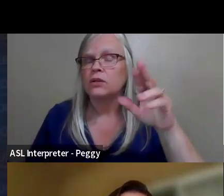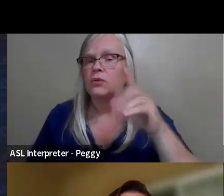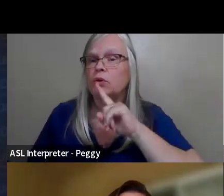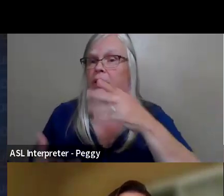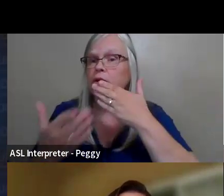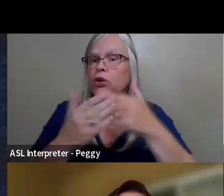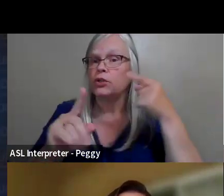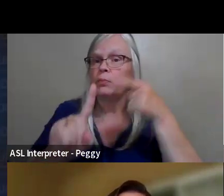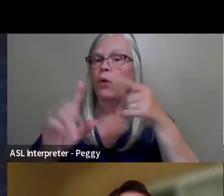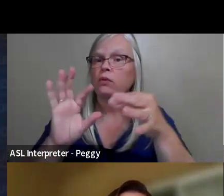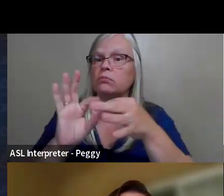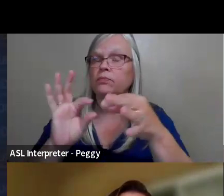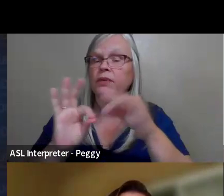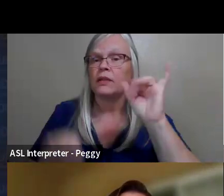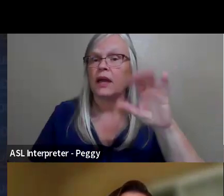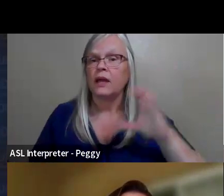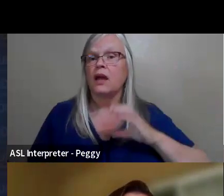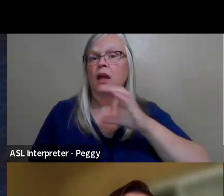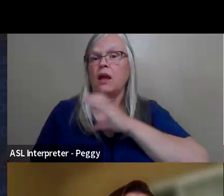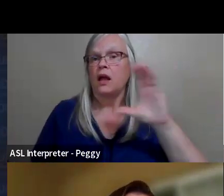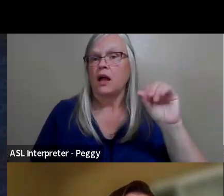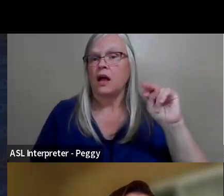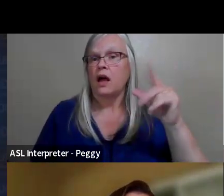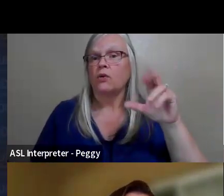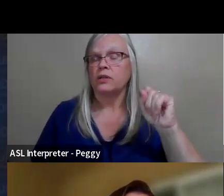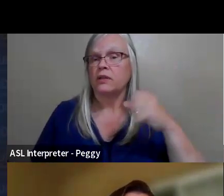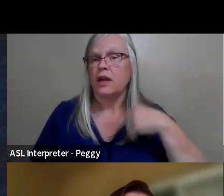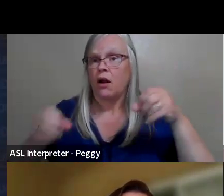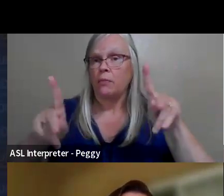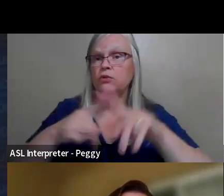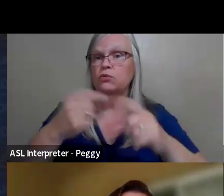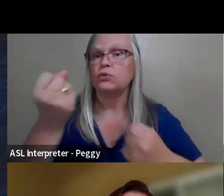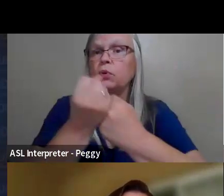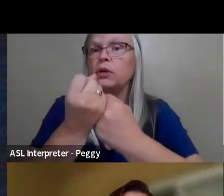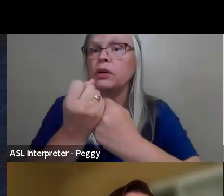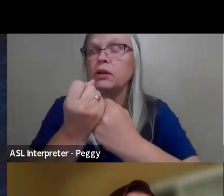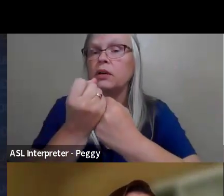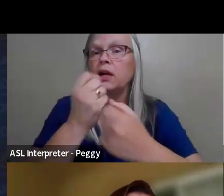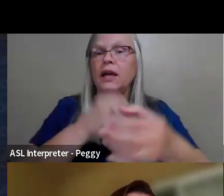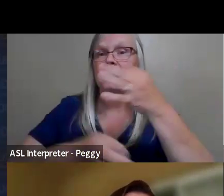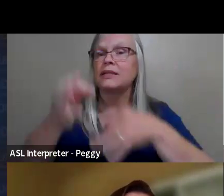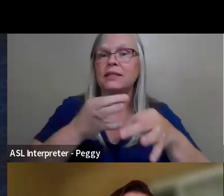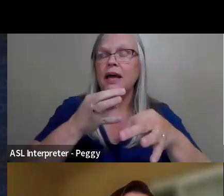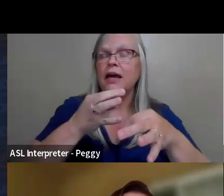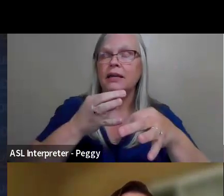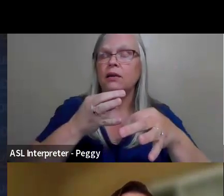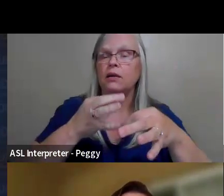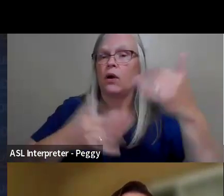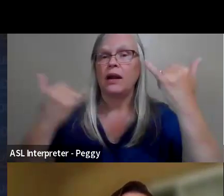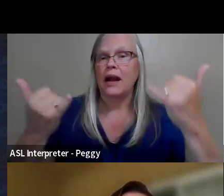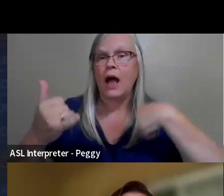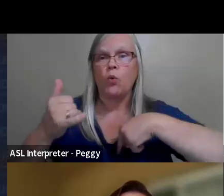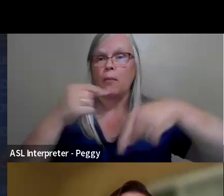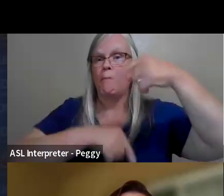out that Congress had a chance to support this, and instead they turned the clock back. And I'd be happy to give you more